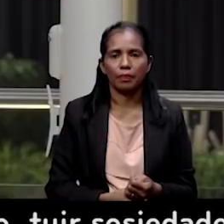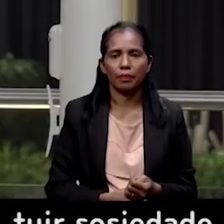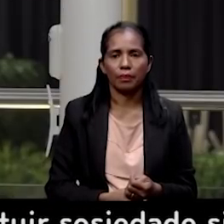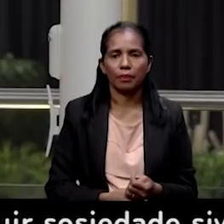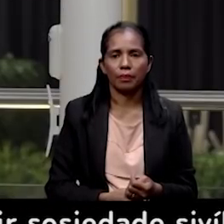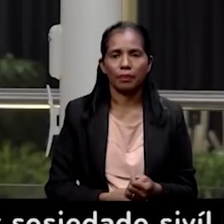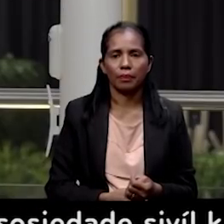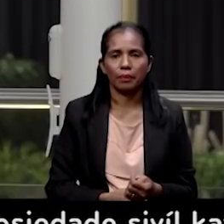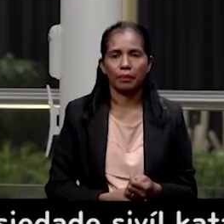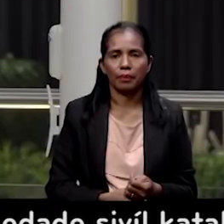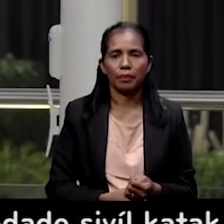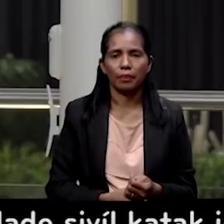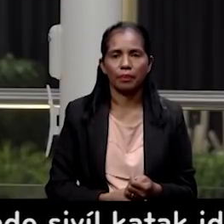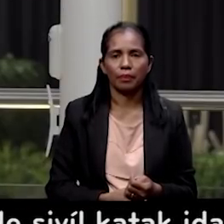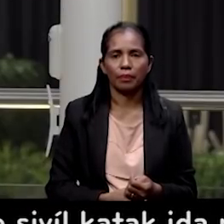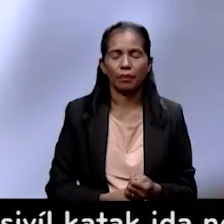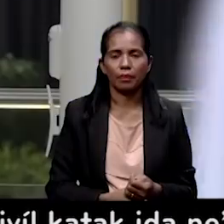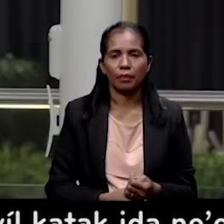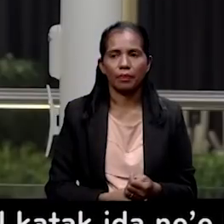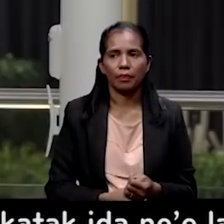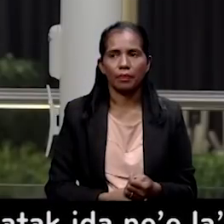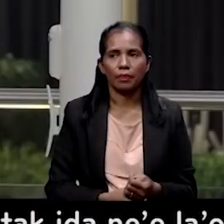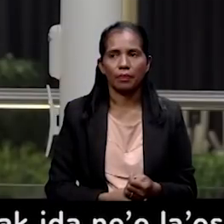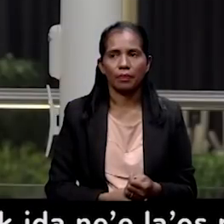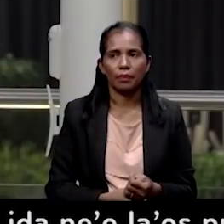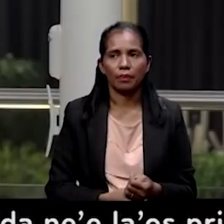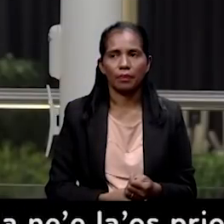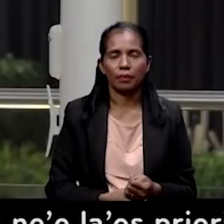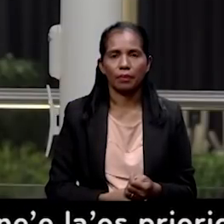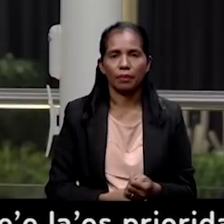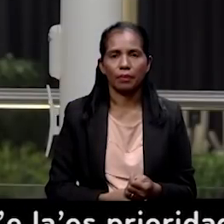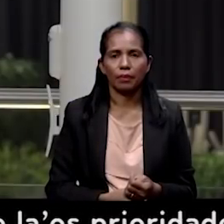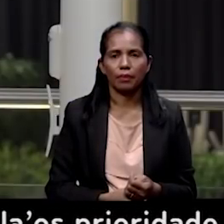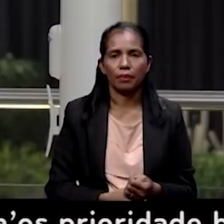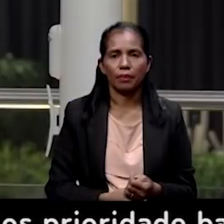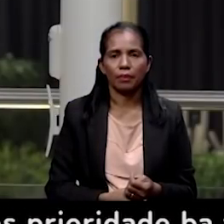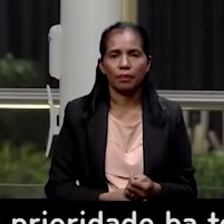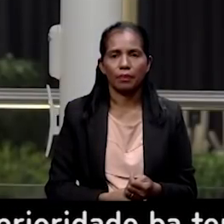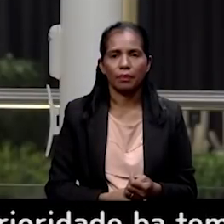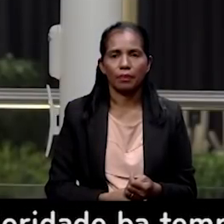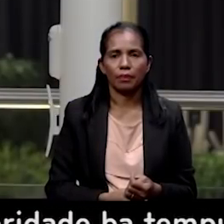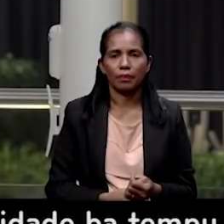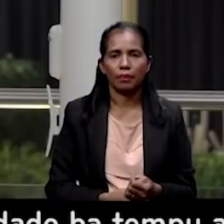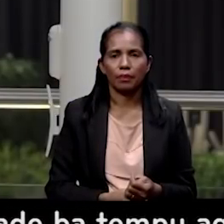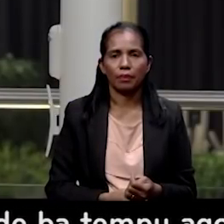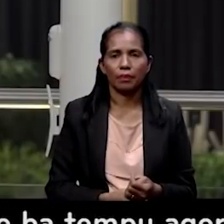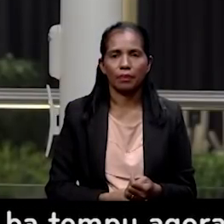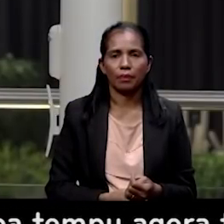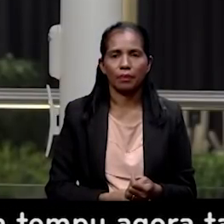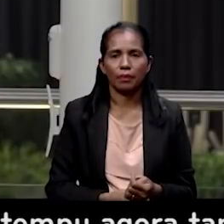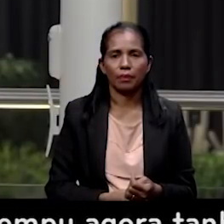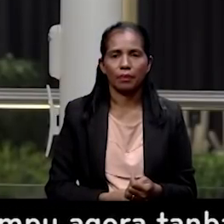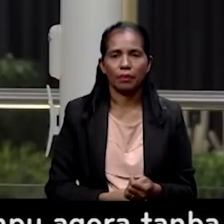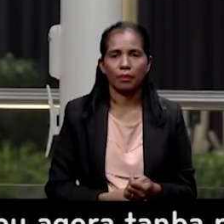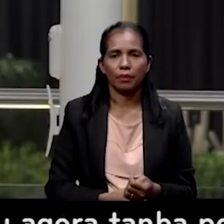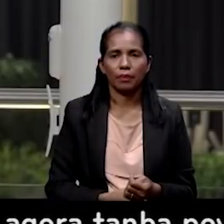together to build a safer and more sustainable future. Our theme, Connecting Minds, Creating